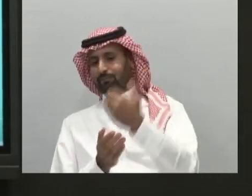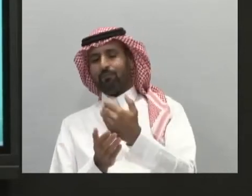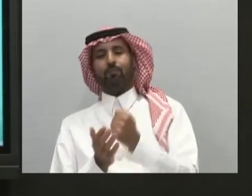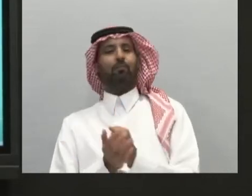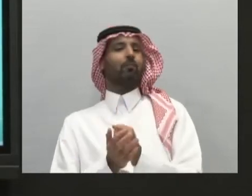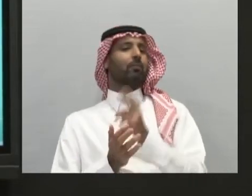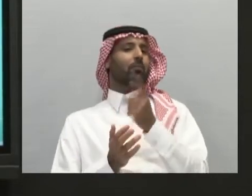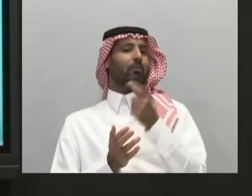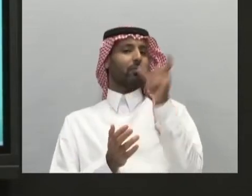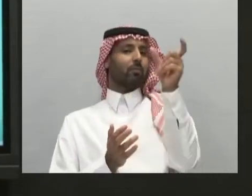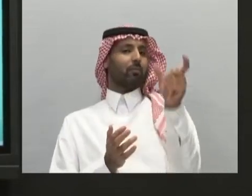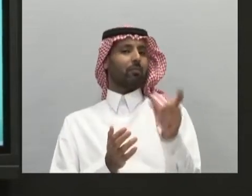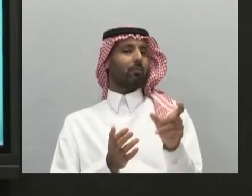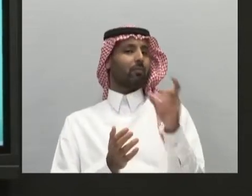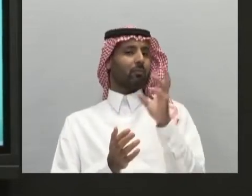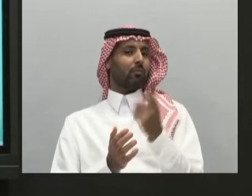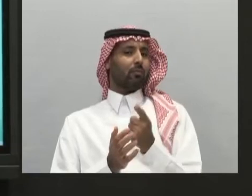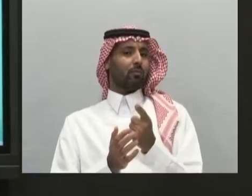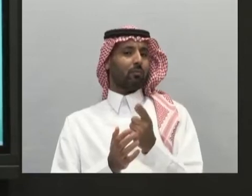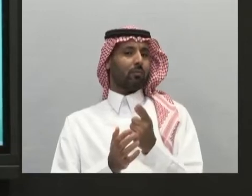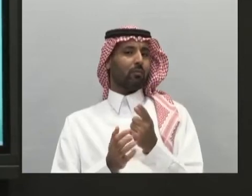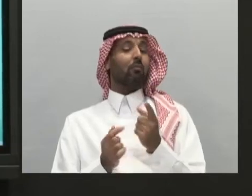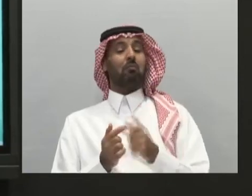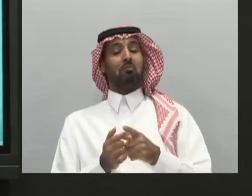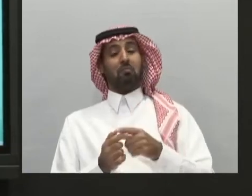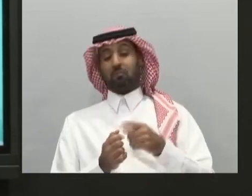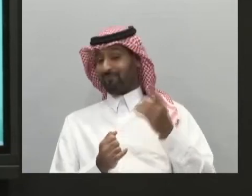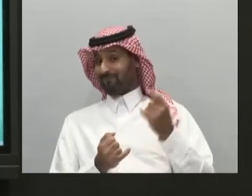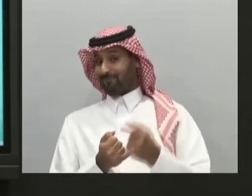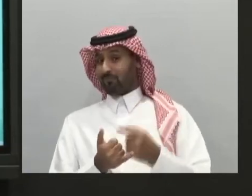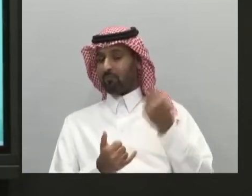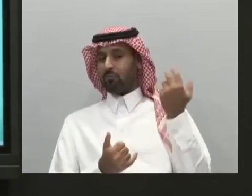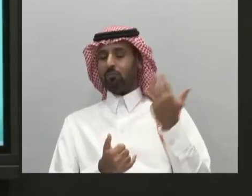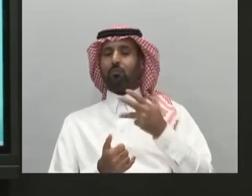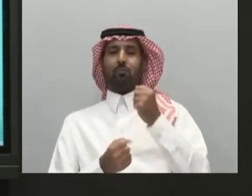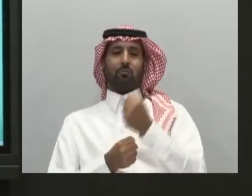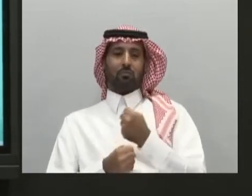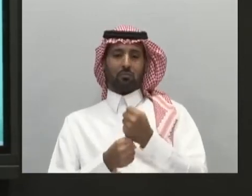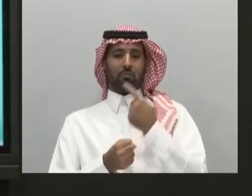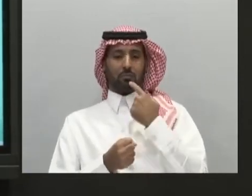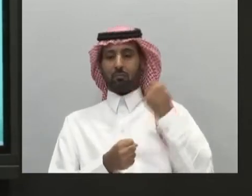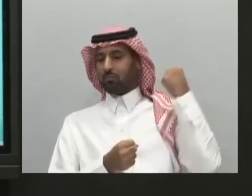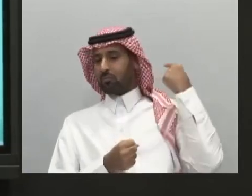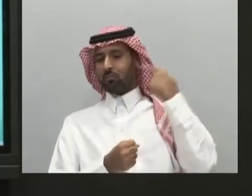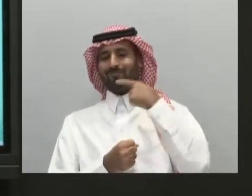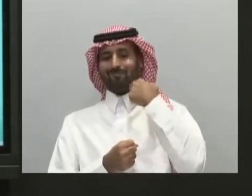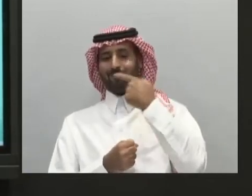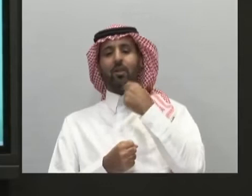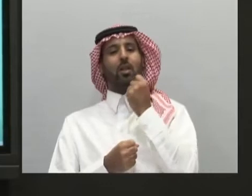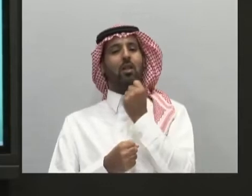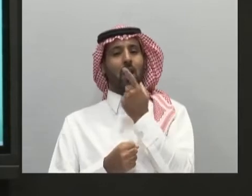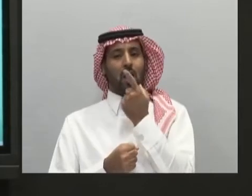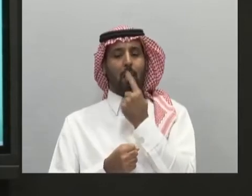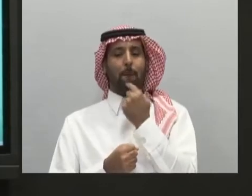there is a part which is always coming as activity number 9, which is pronunciation, okay, and how to stress compound